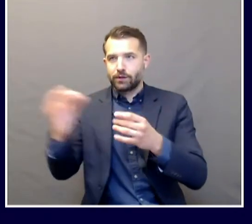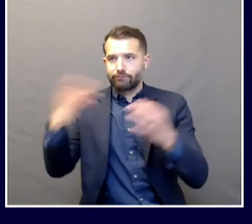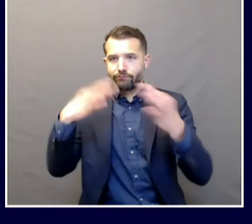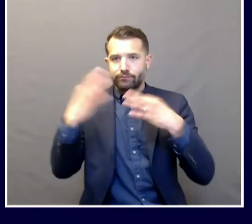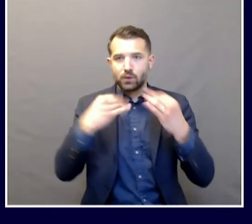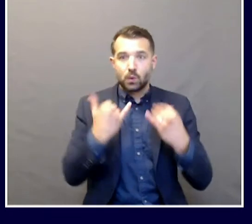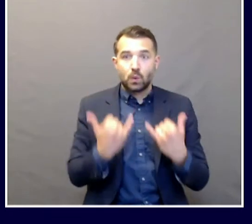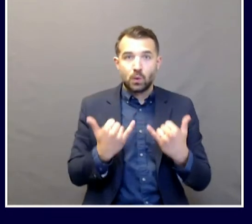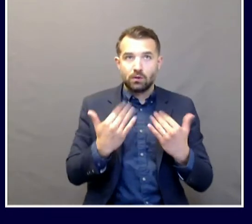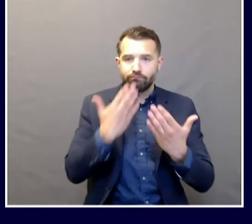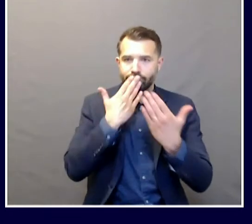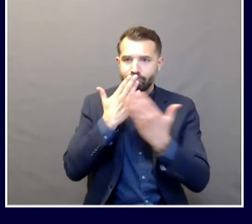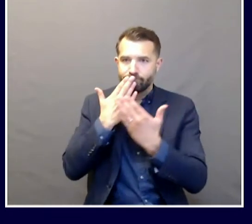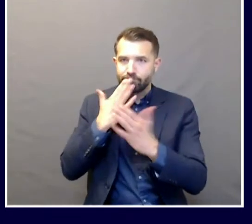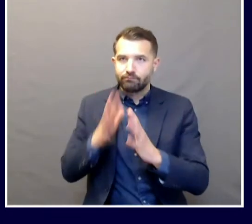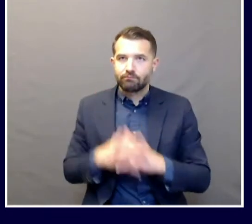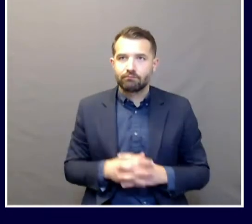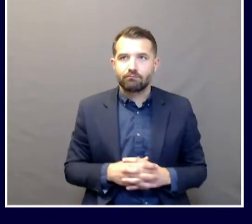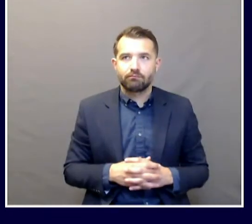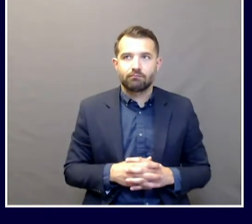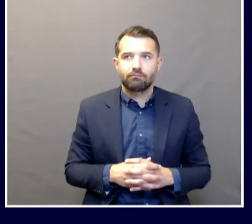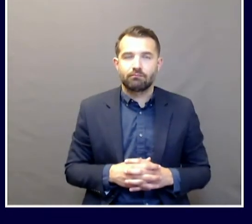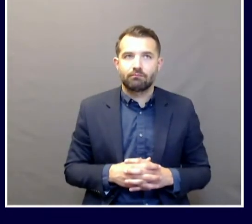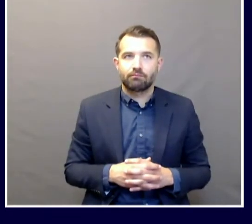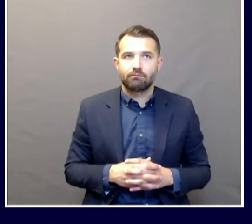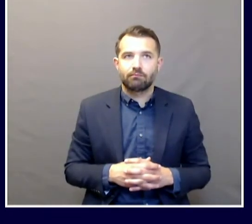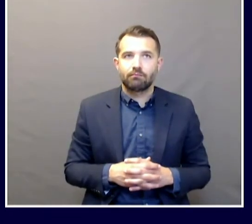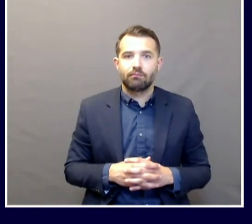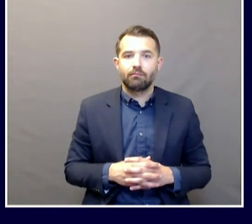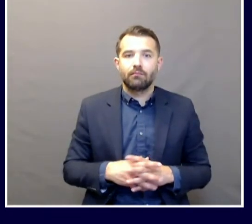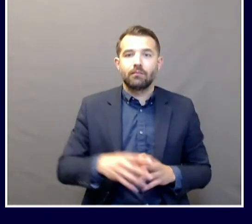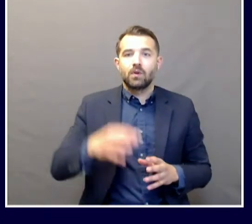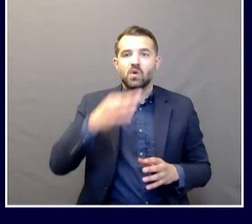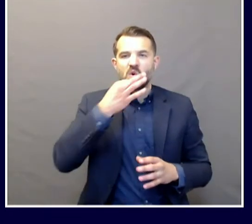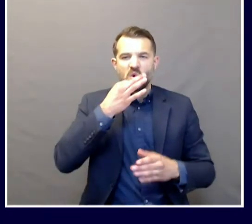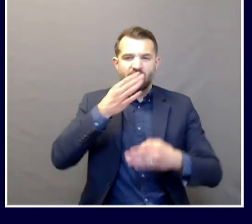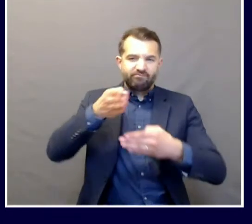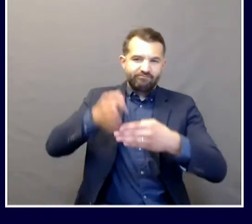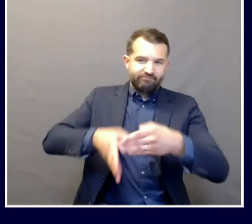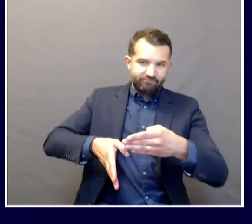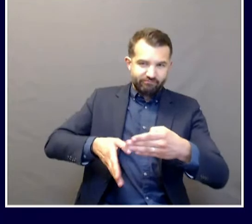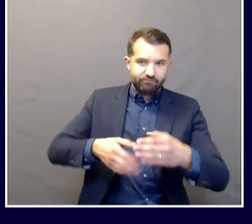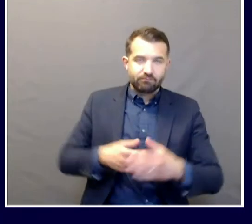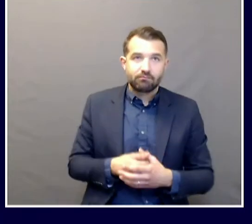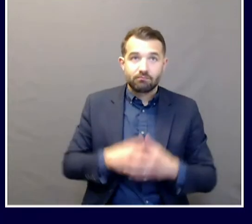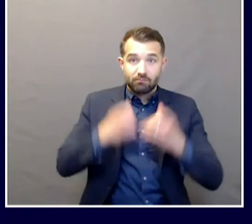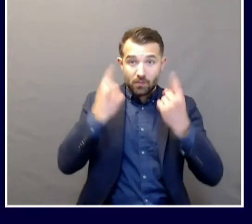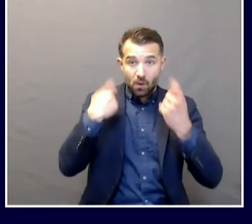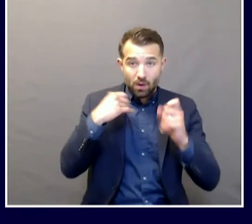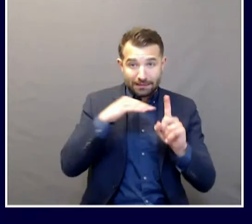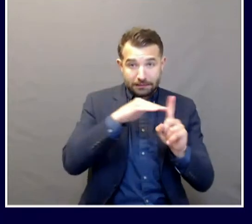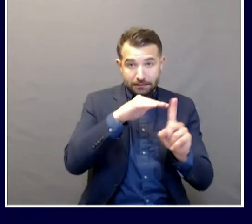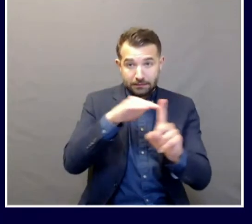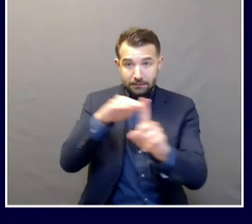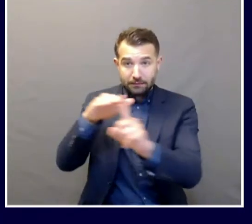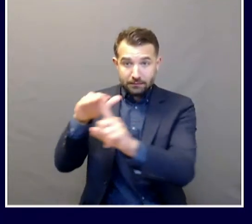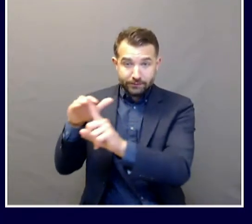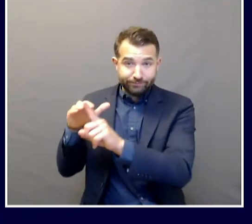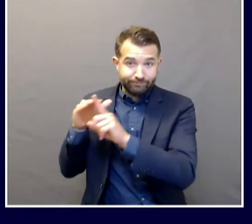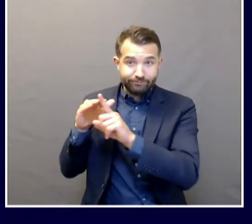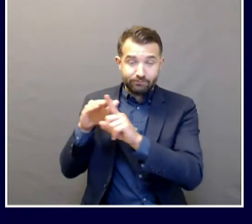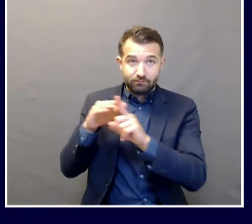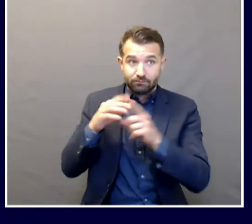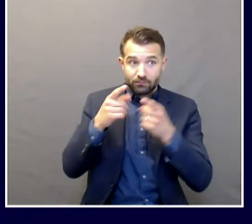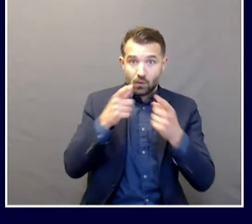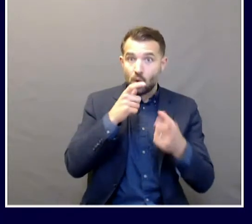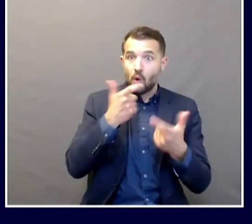Okay. Before we wrap up for the afternoon, just a reminder to folks who are watching right now, who are in their